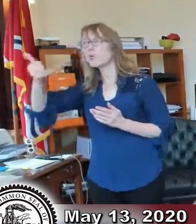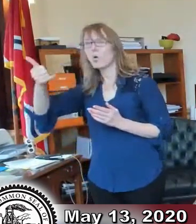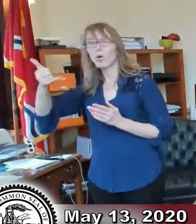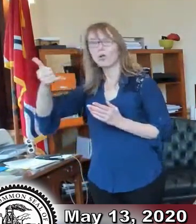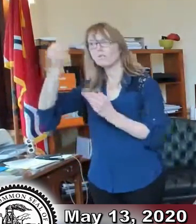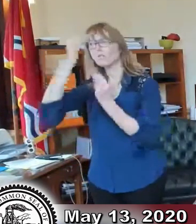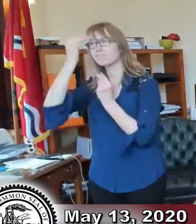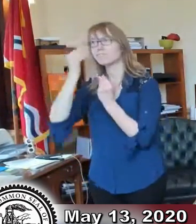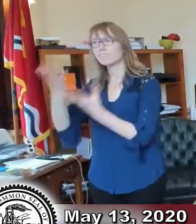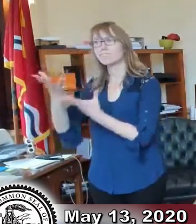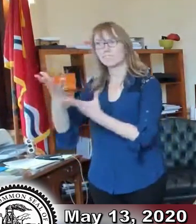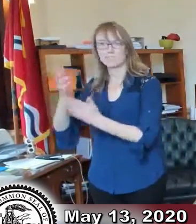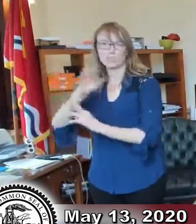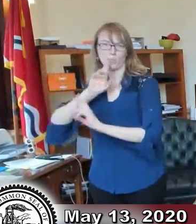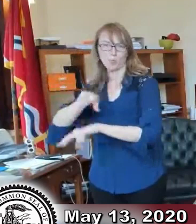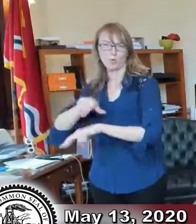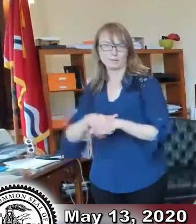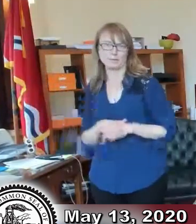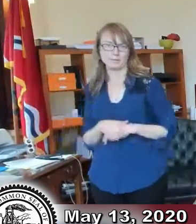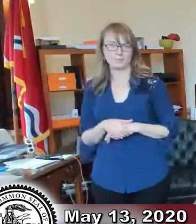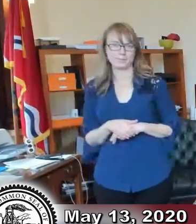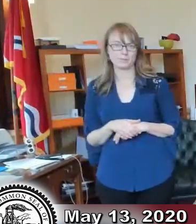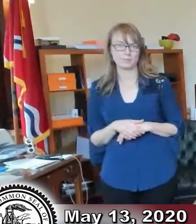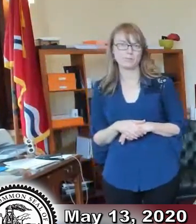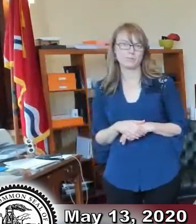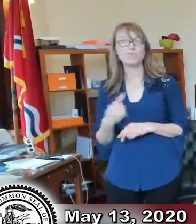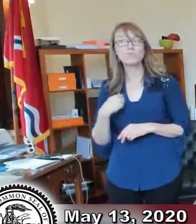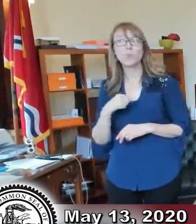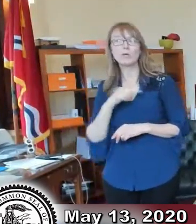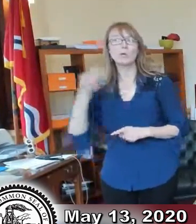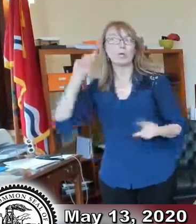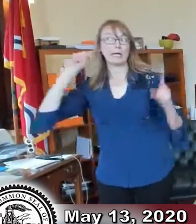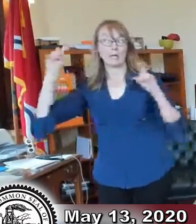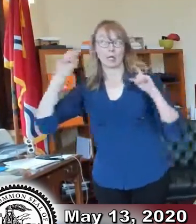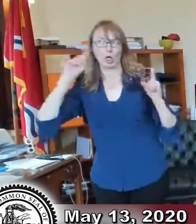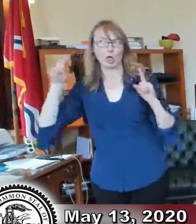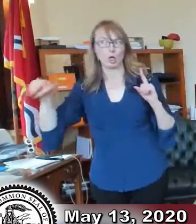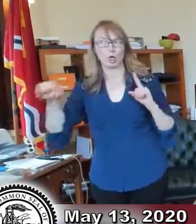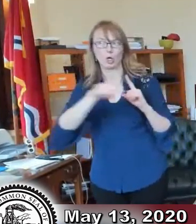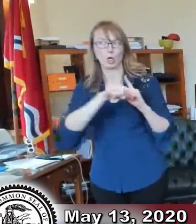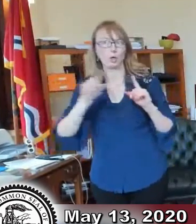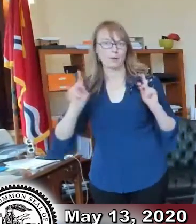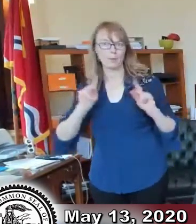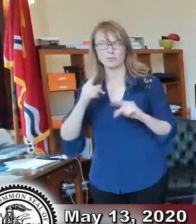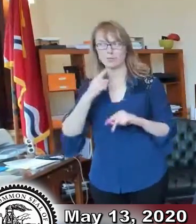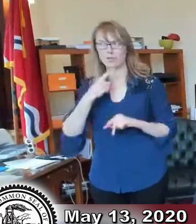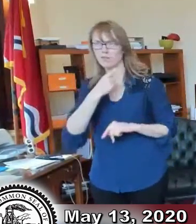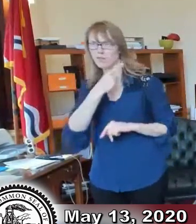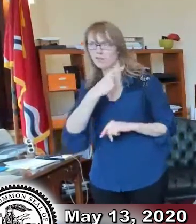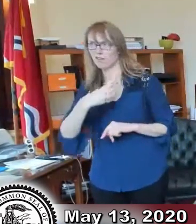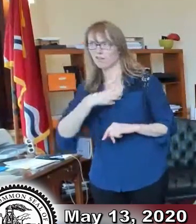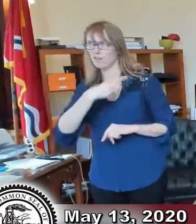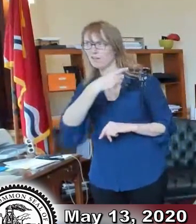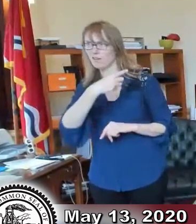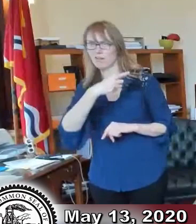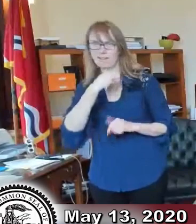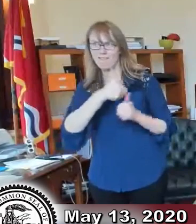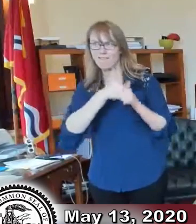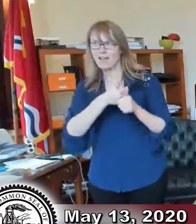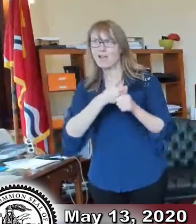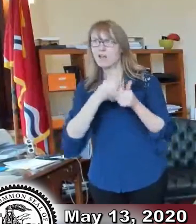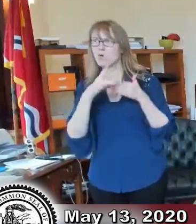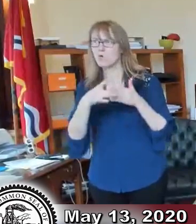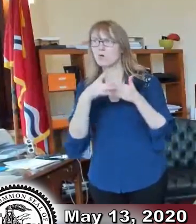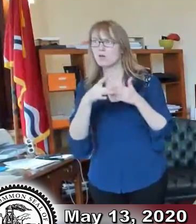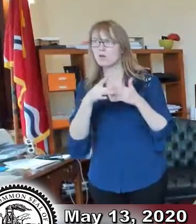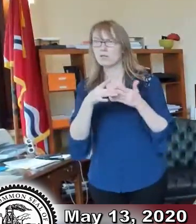hardware stores, those businesses. And we regularly hear from employees who think that an employer is not